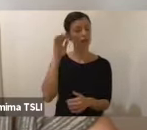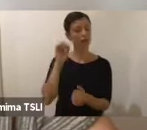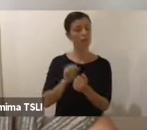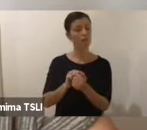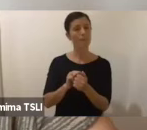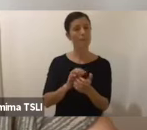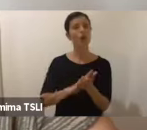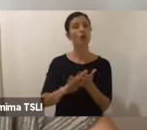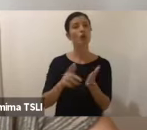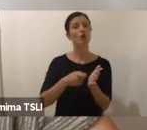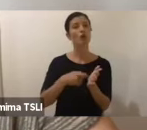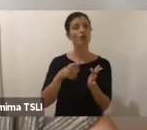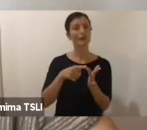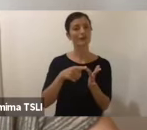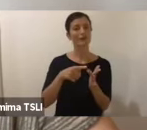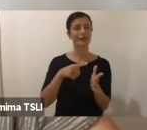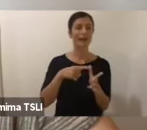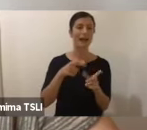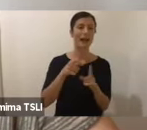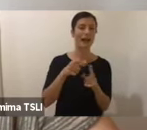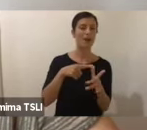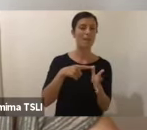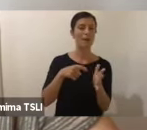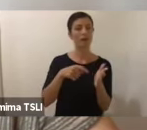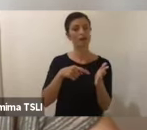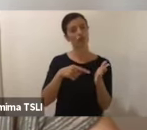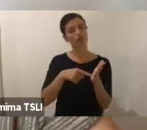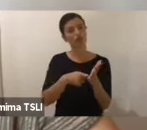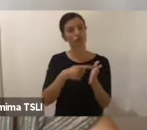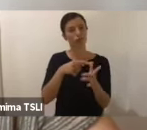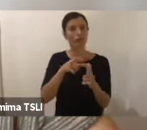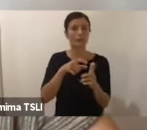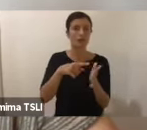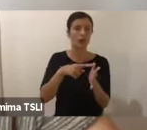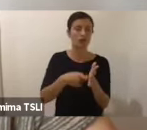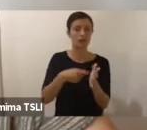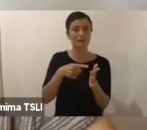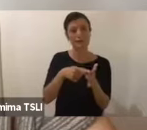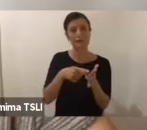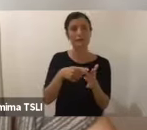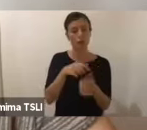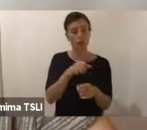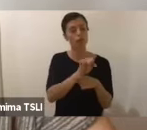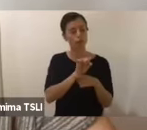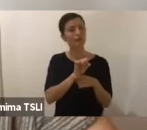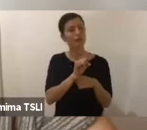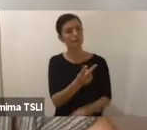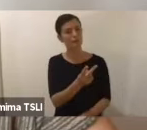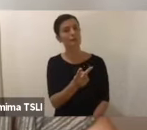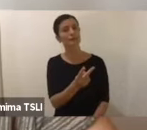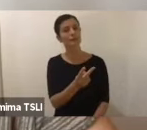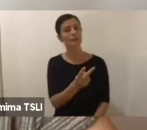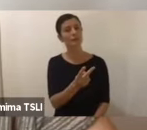protectors and that uh getting to know intimately my conditioning is a doorway to